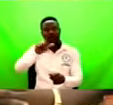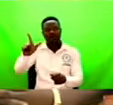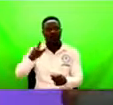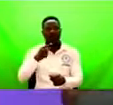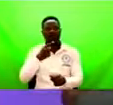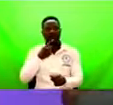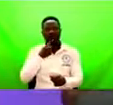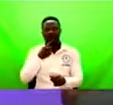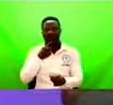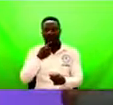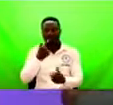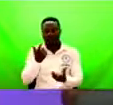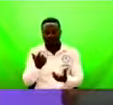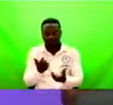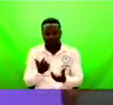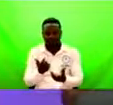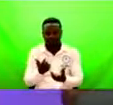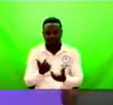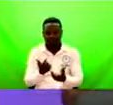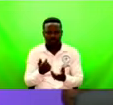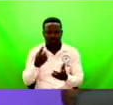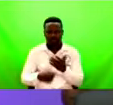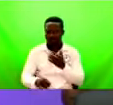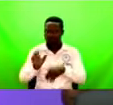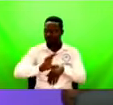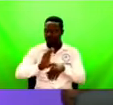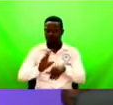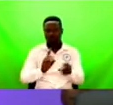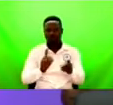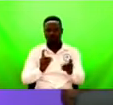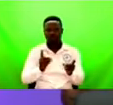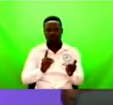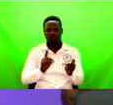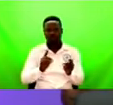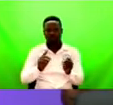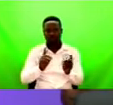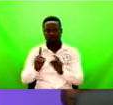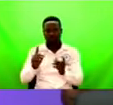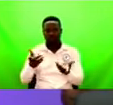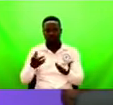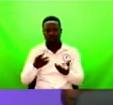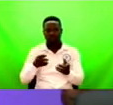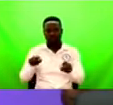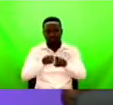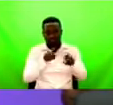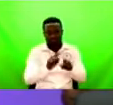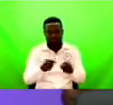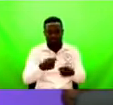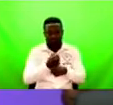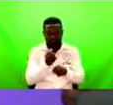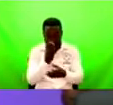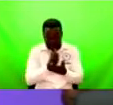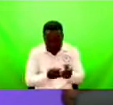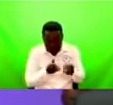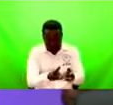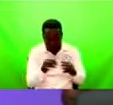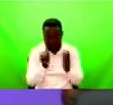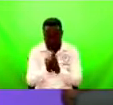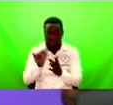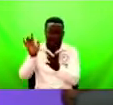all men. Then what should the Church of Pentecost say with our numbers? We should also design means to reach the